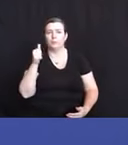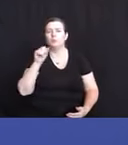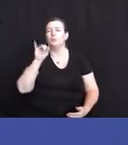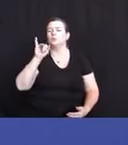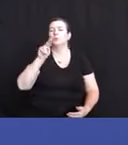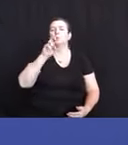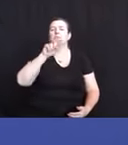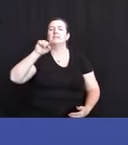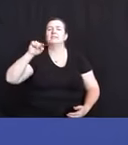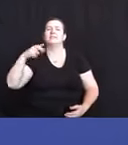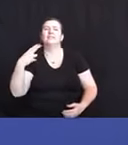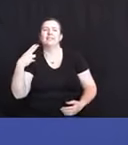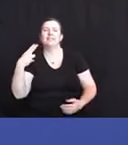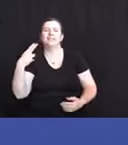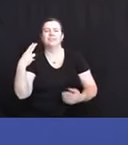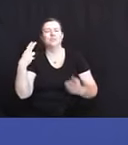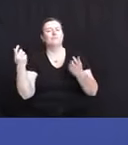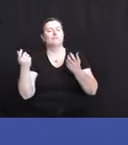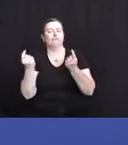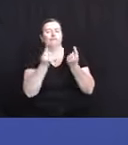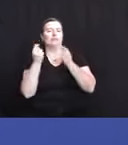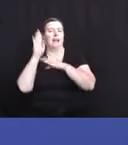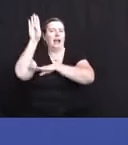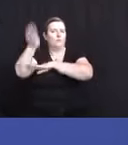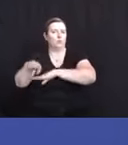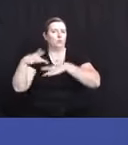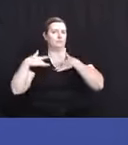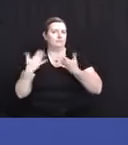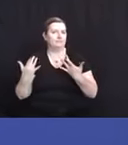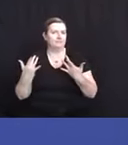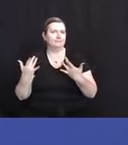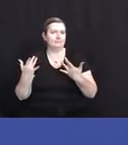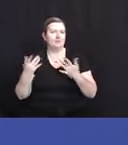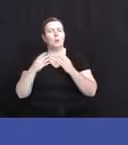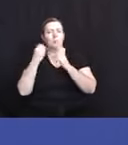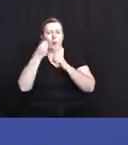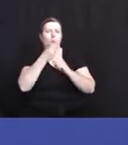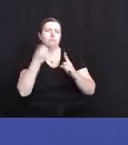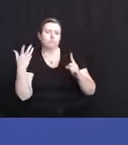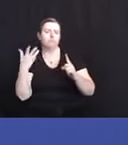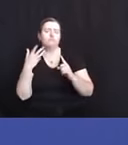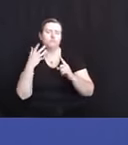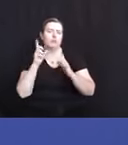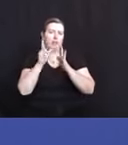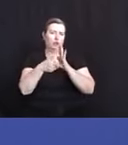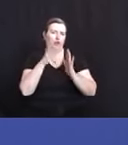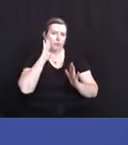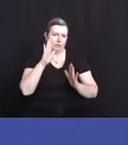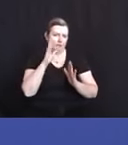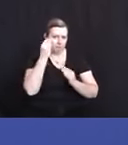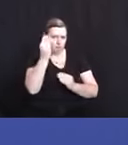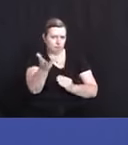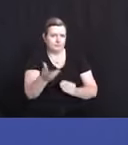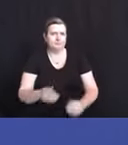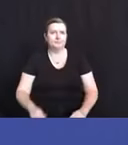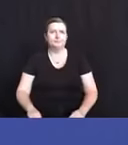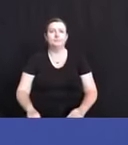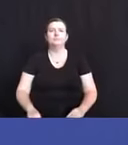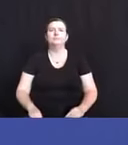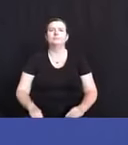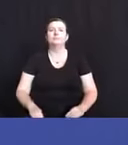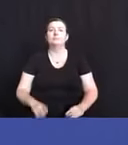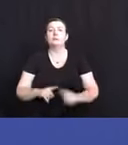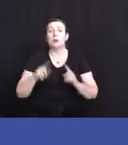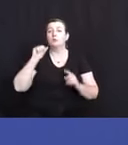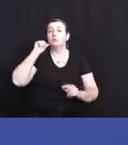activities in the afternoon tomorrow, and we'll give you more details on that at some point, I suspect later today. But we'll be gathered here tomorrow, unless